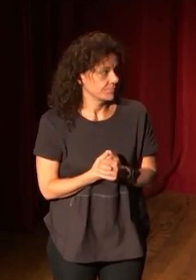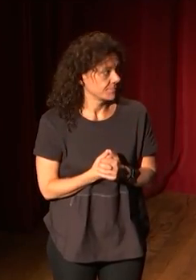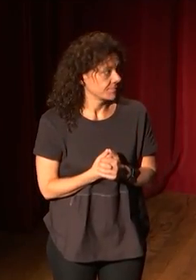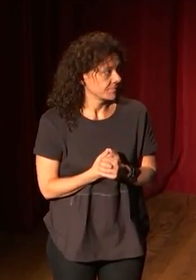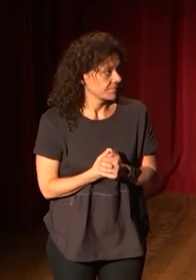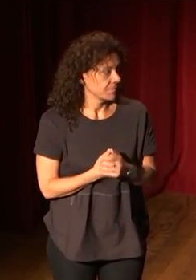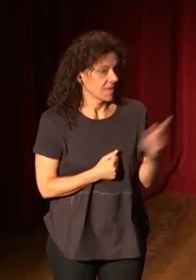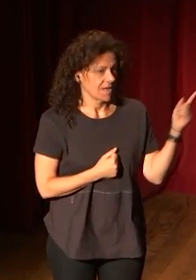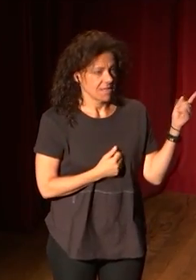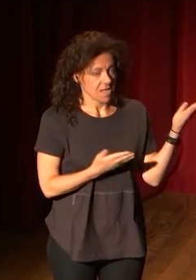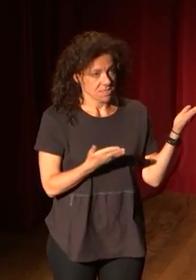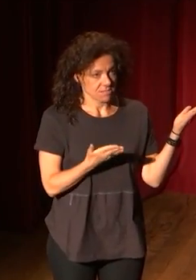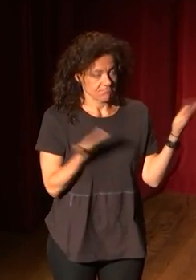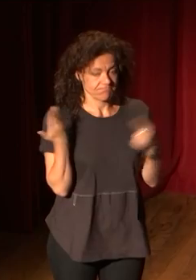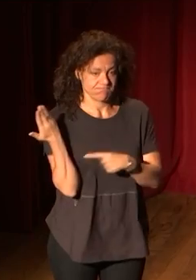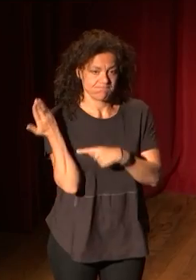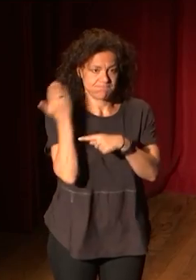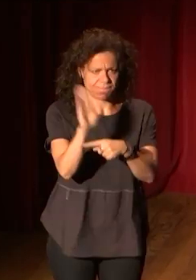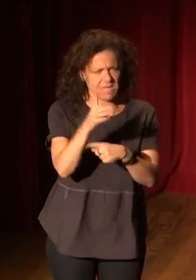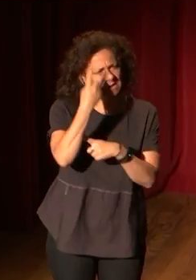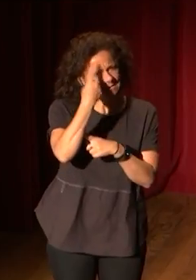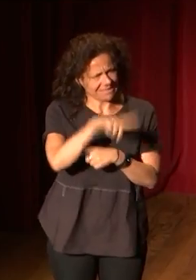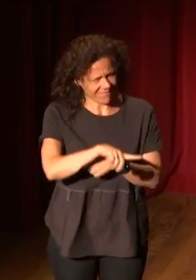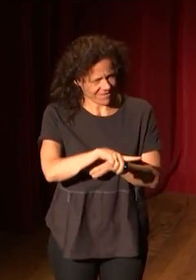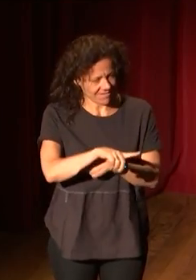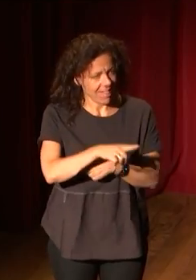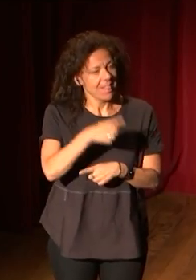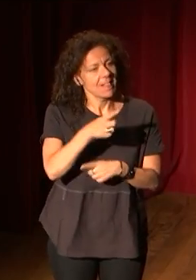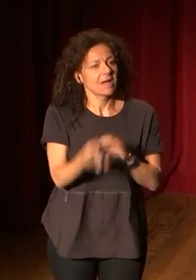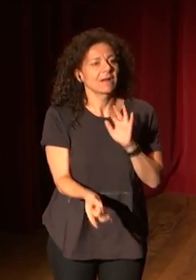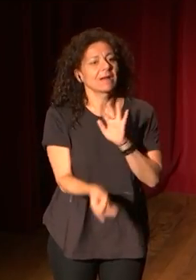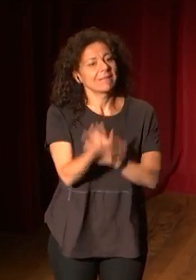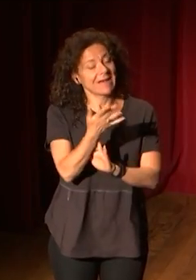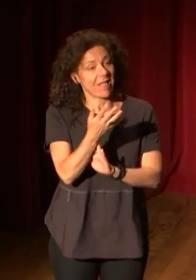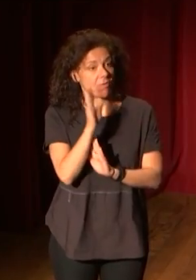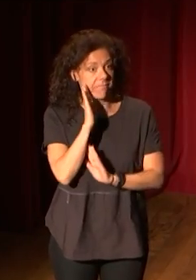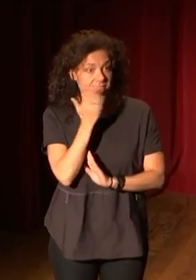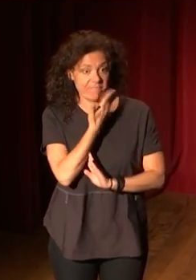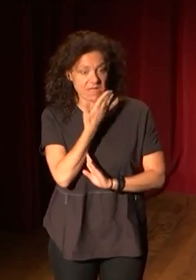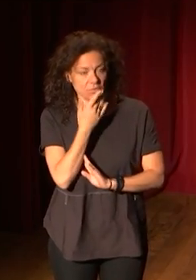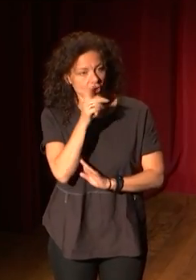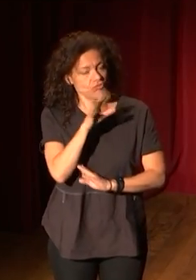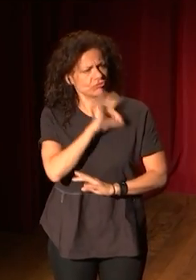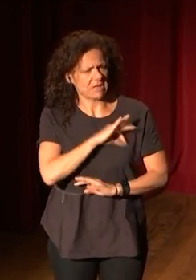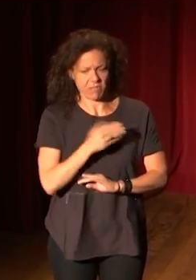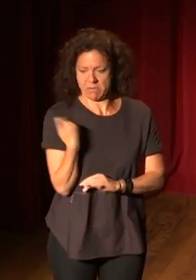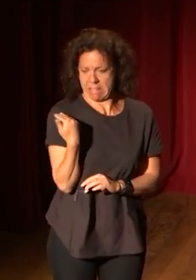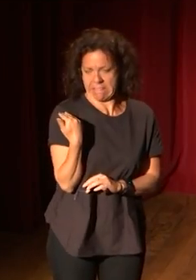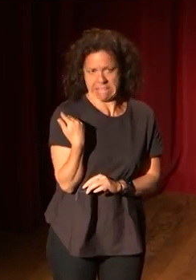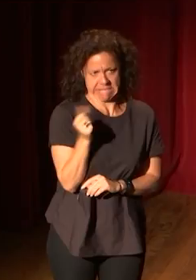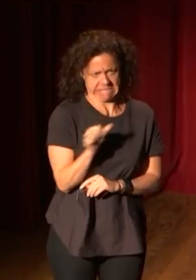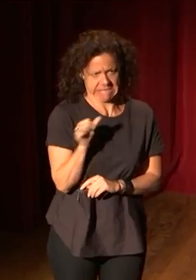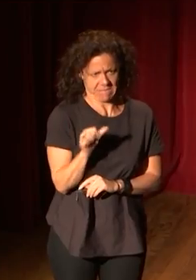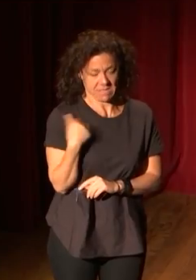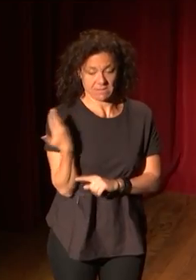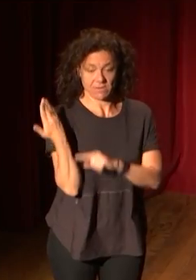This is the compare, the compare, as well know, of Mark Zuckerberg between the Senado of the United States hace unas semanas. The